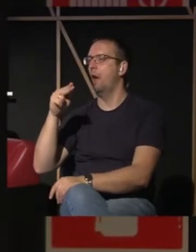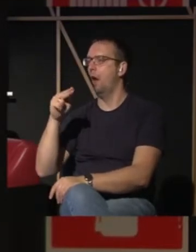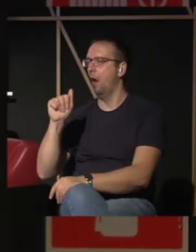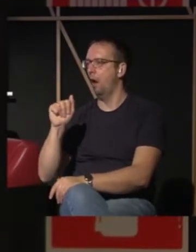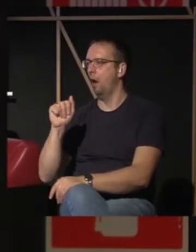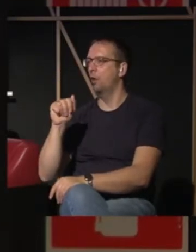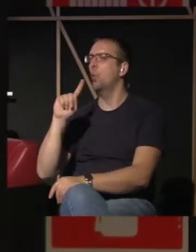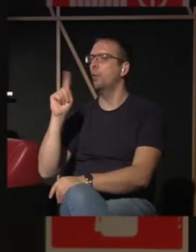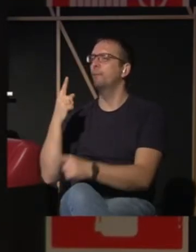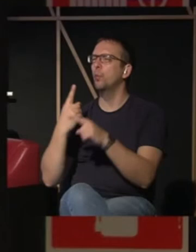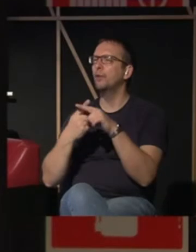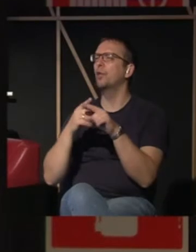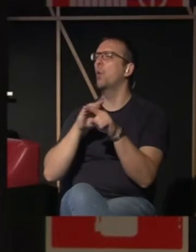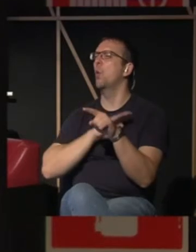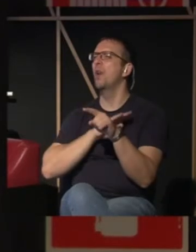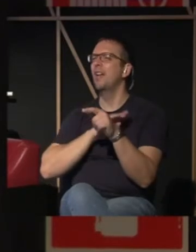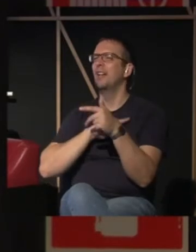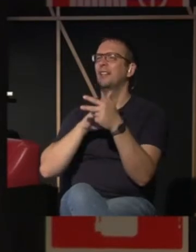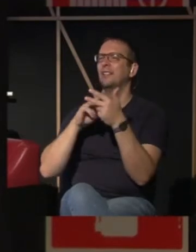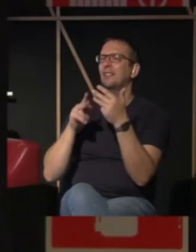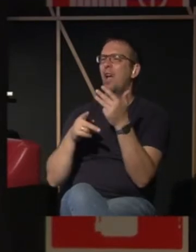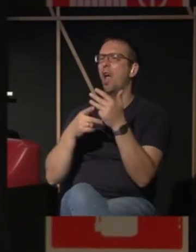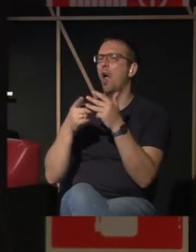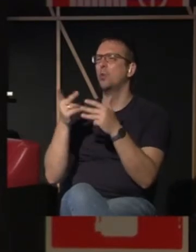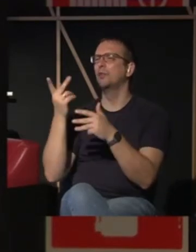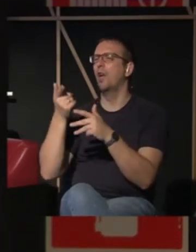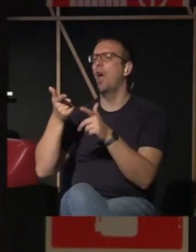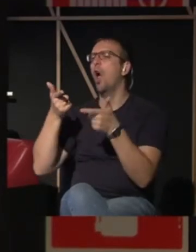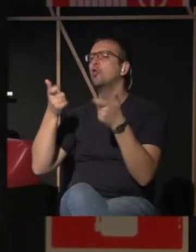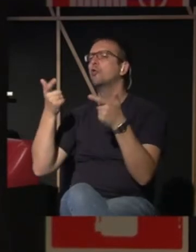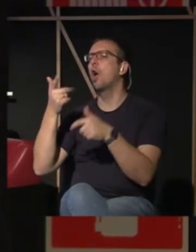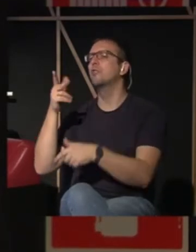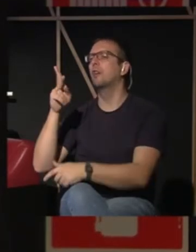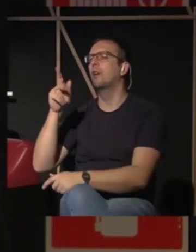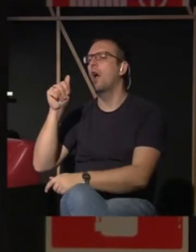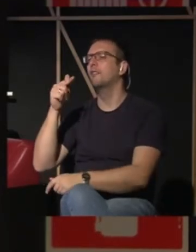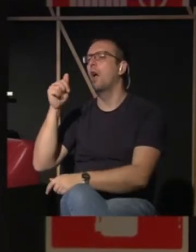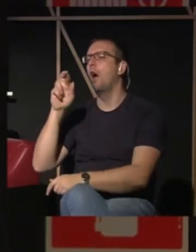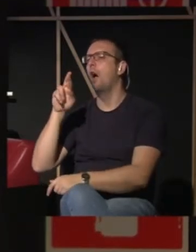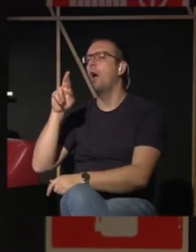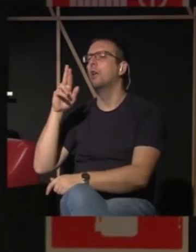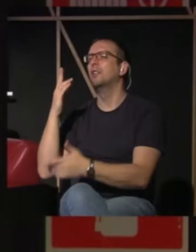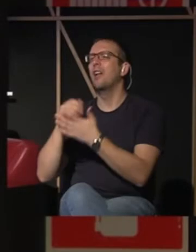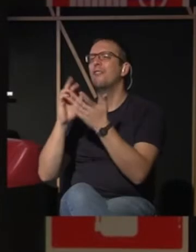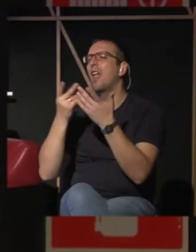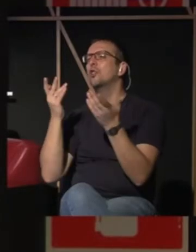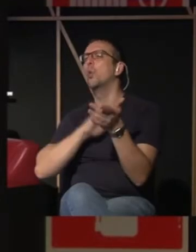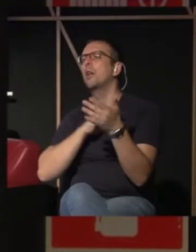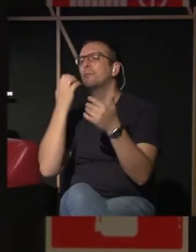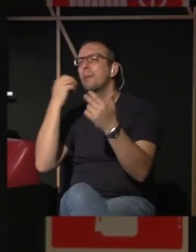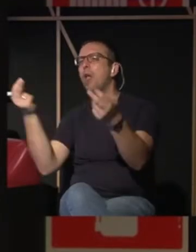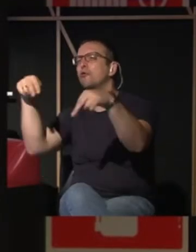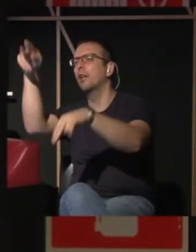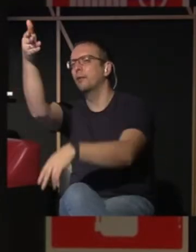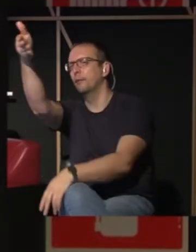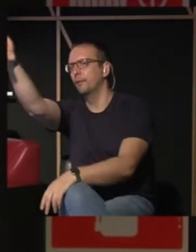Samantha, if you could stand, and as well if your colleagues from Qatar could also stand. So thank you so much. So please feel free to